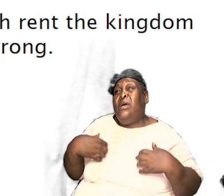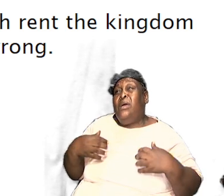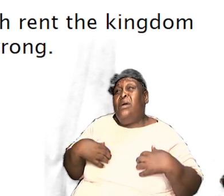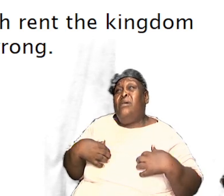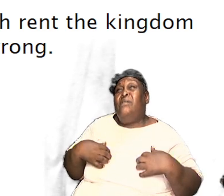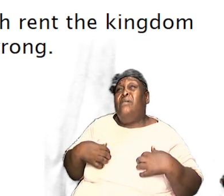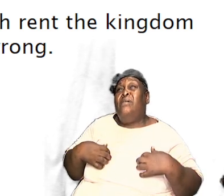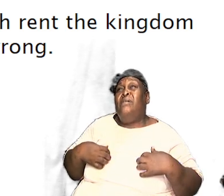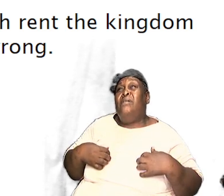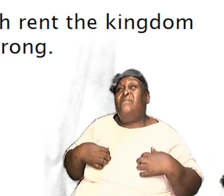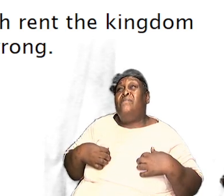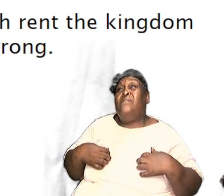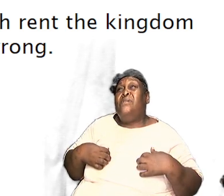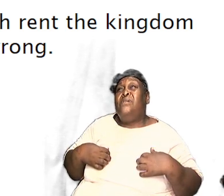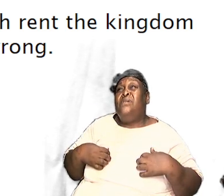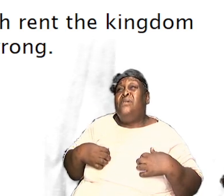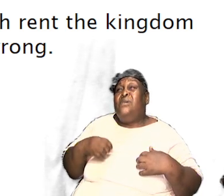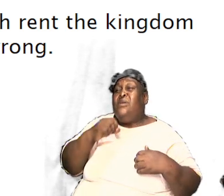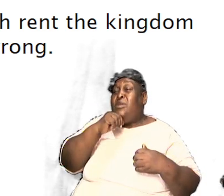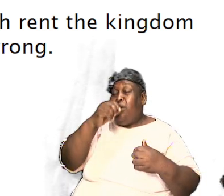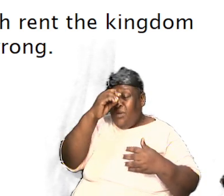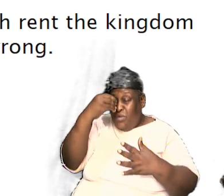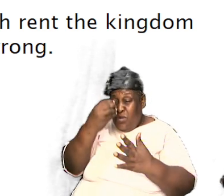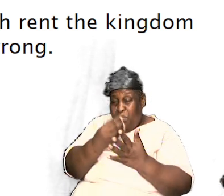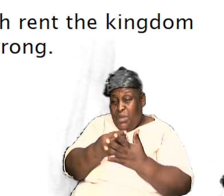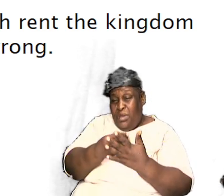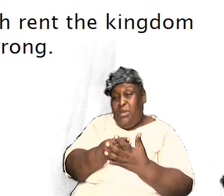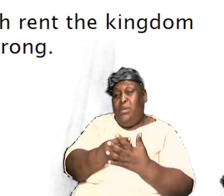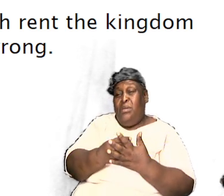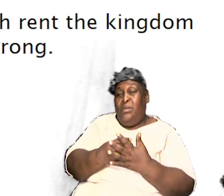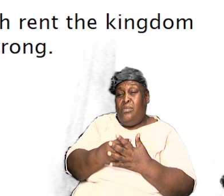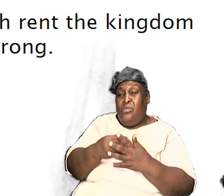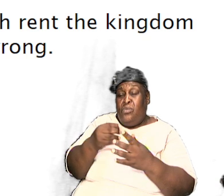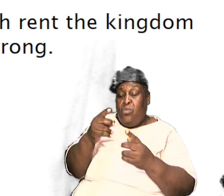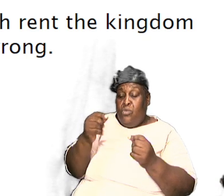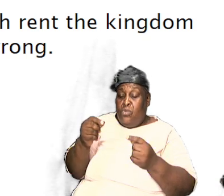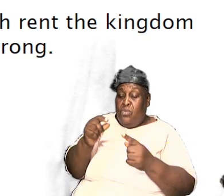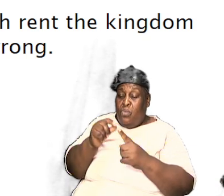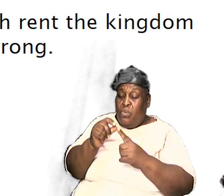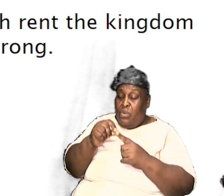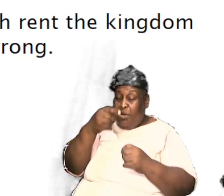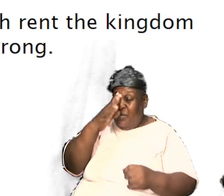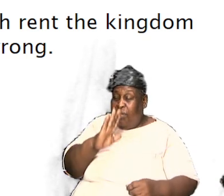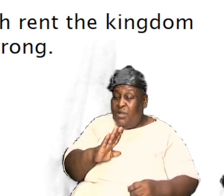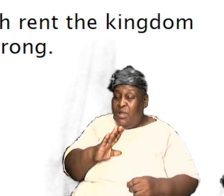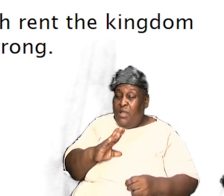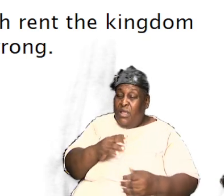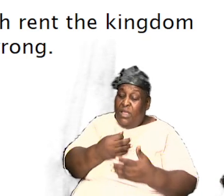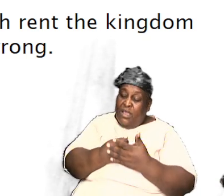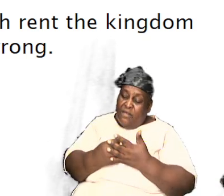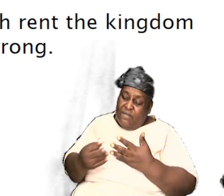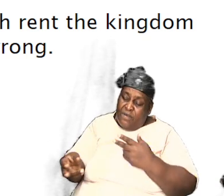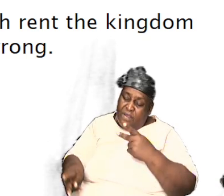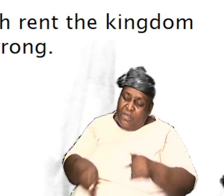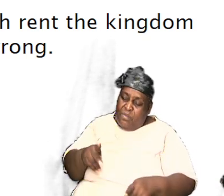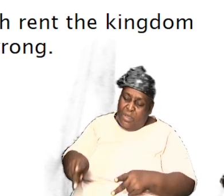Lord and thy word, because I fear the people and obeyed your voice.